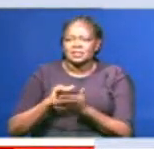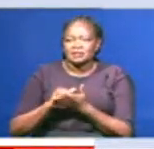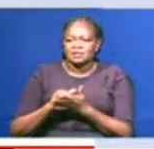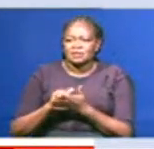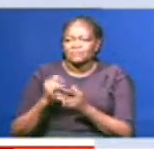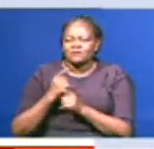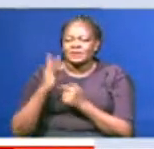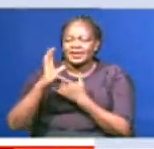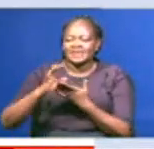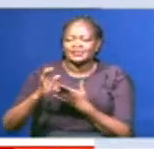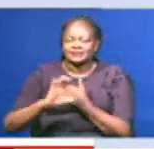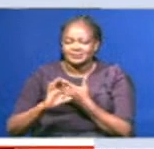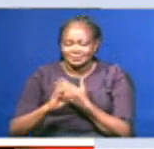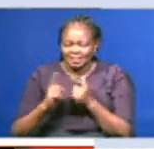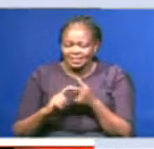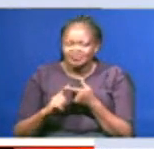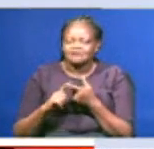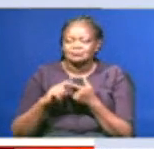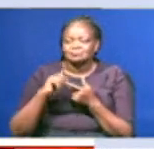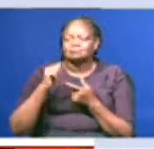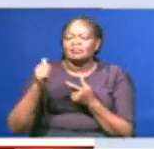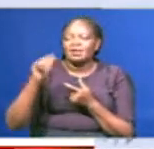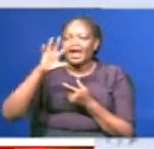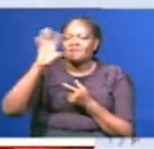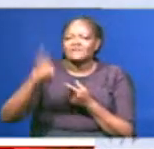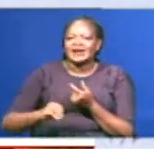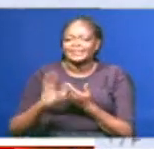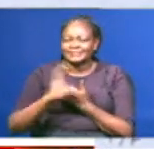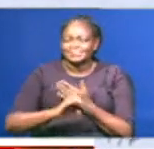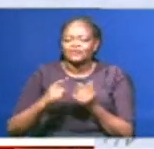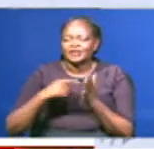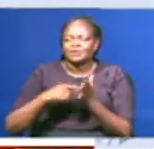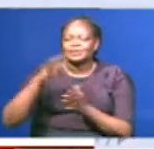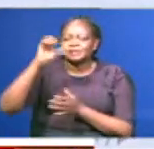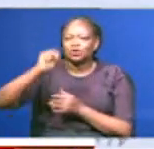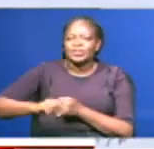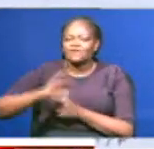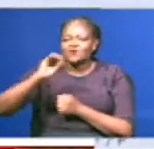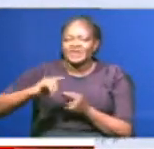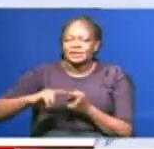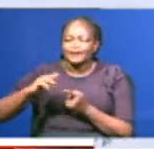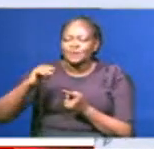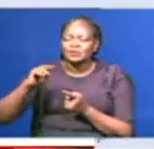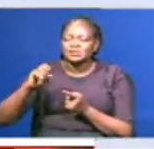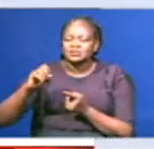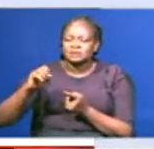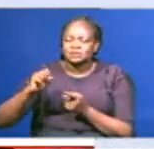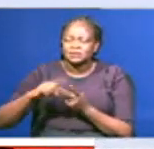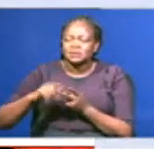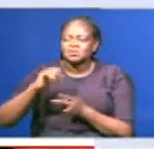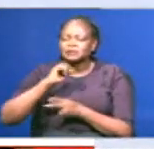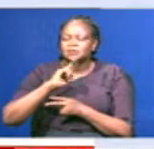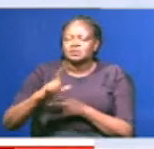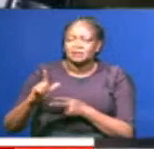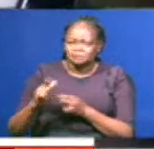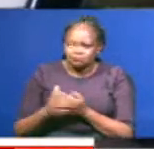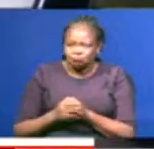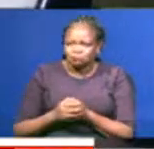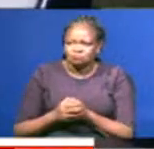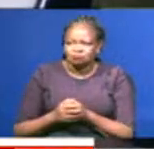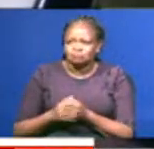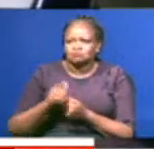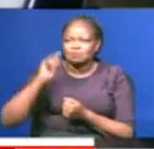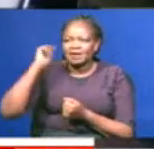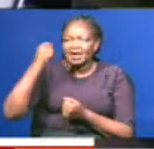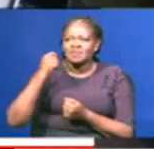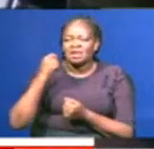as well as three other African countries, namely South Africa, Mauritius and Seychelles. Why Kenya? We